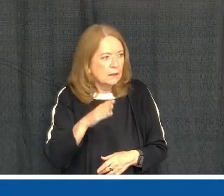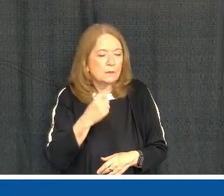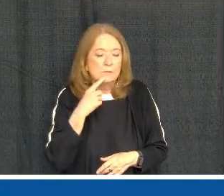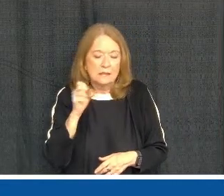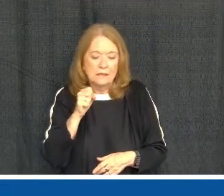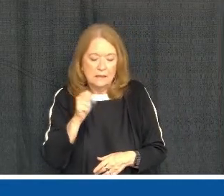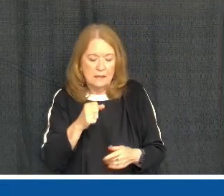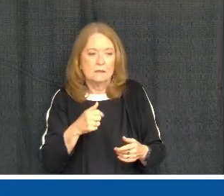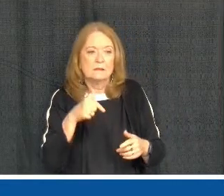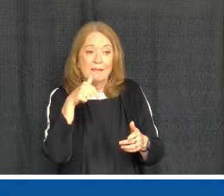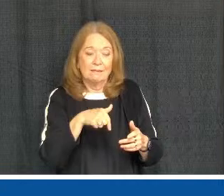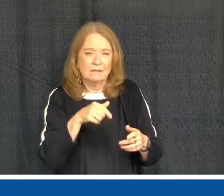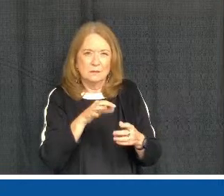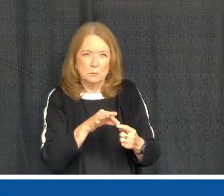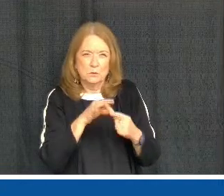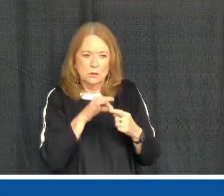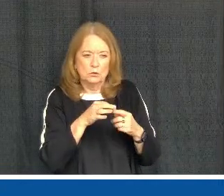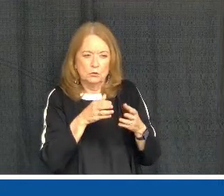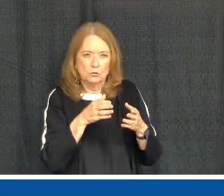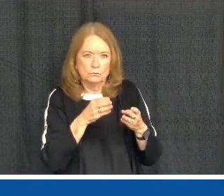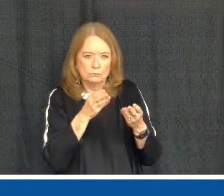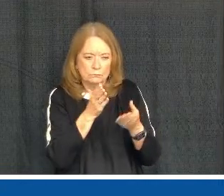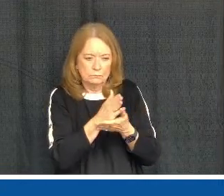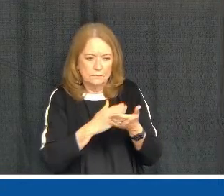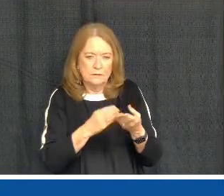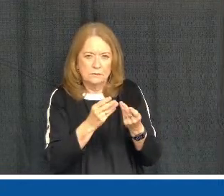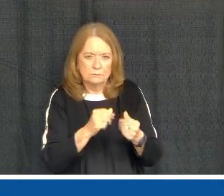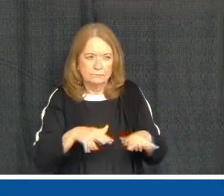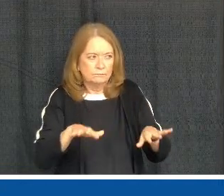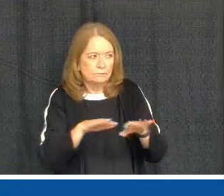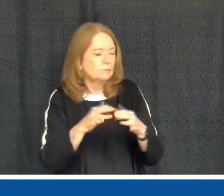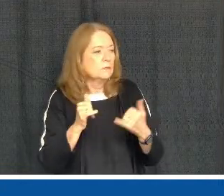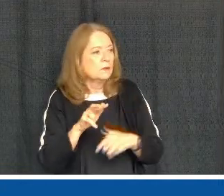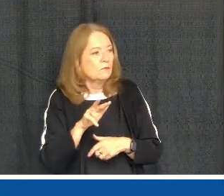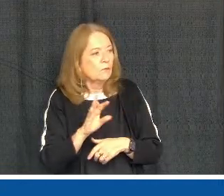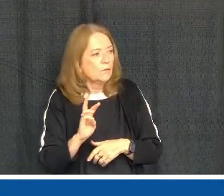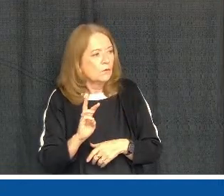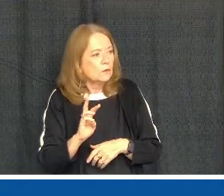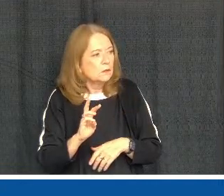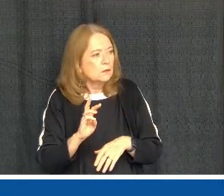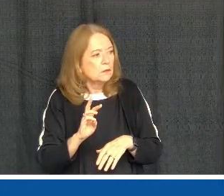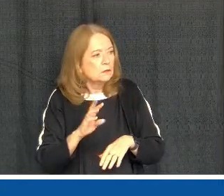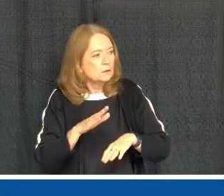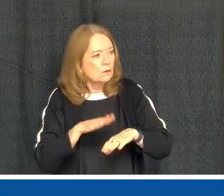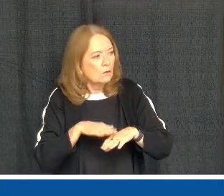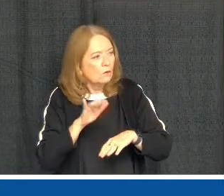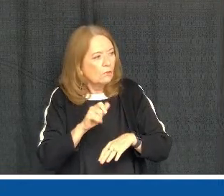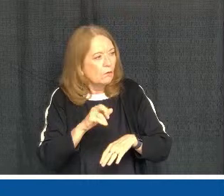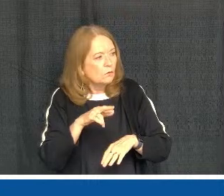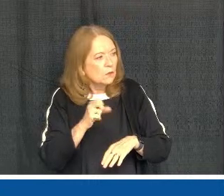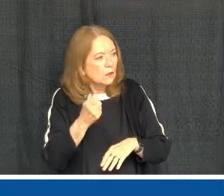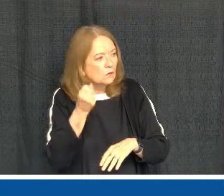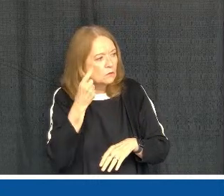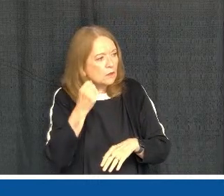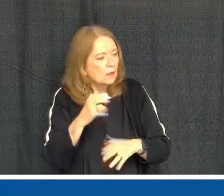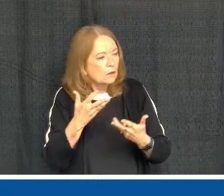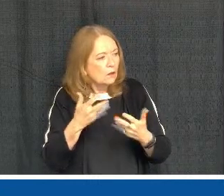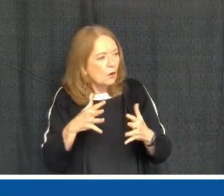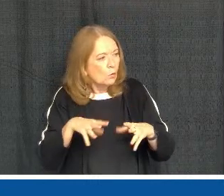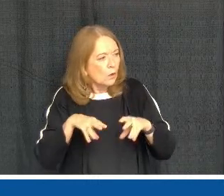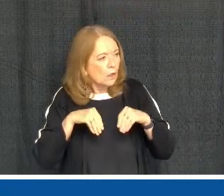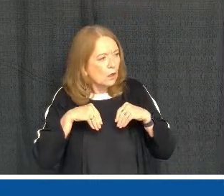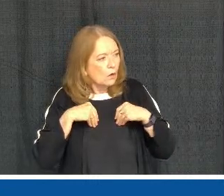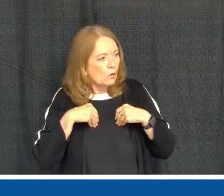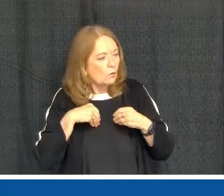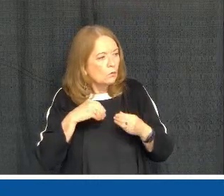this particular tract, you said 36 units plus 3 townhomes on the 4.63 acres. Yes. And I understand they already own